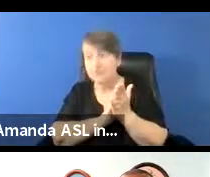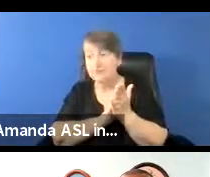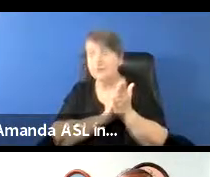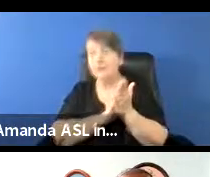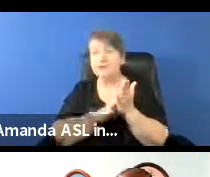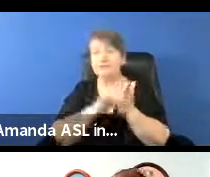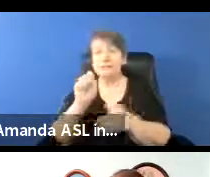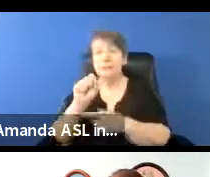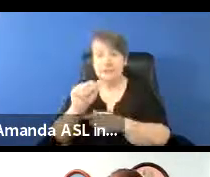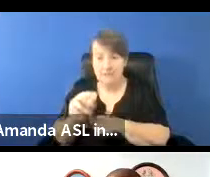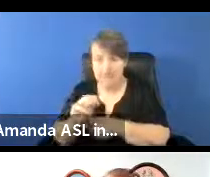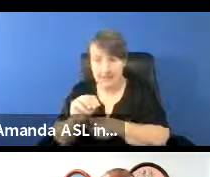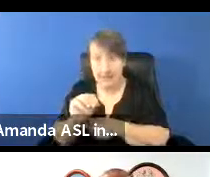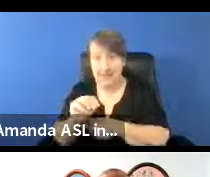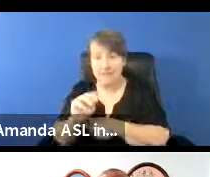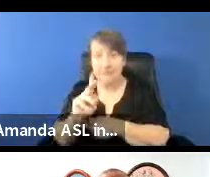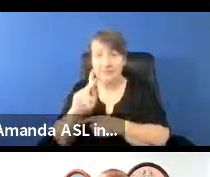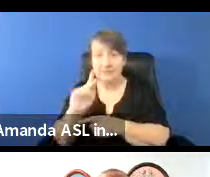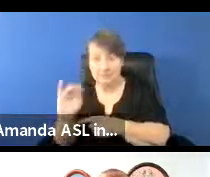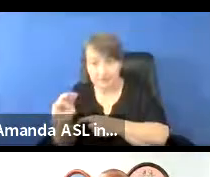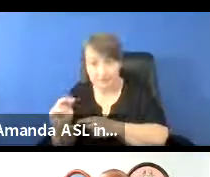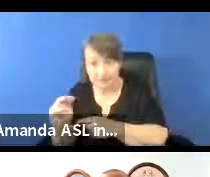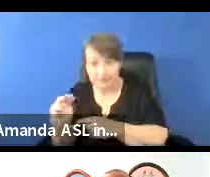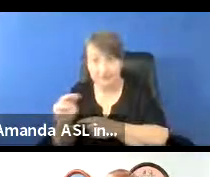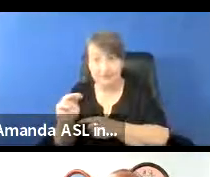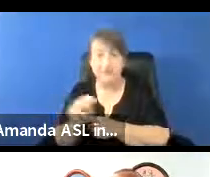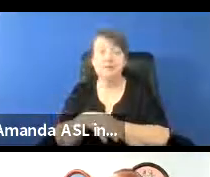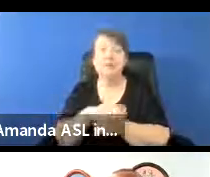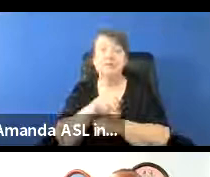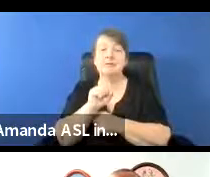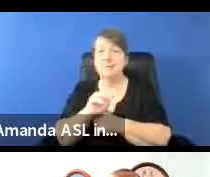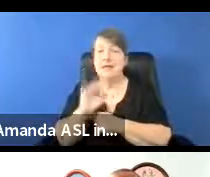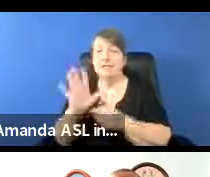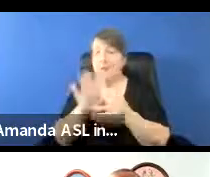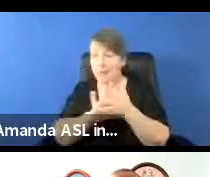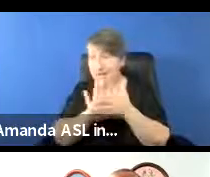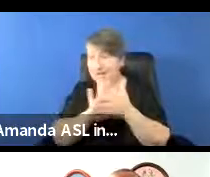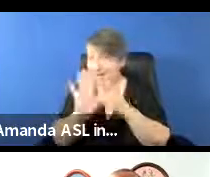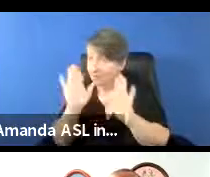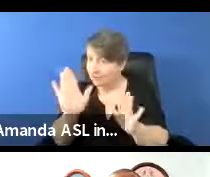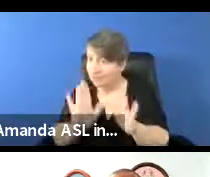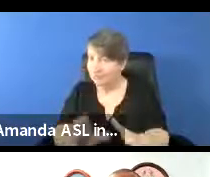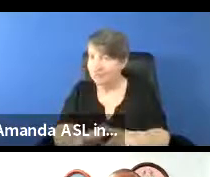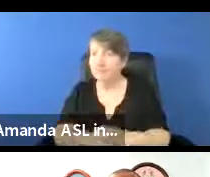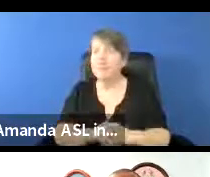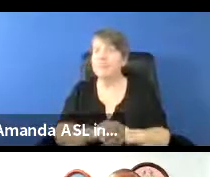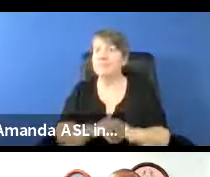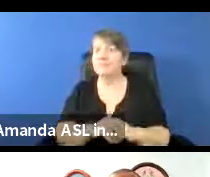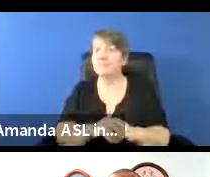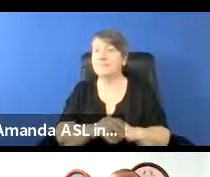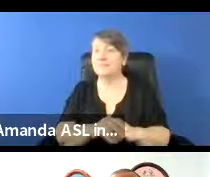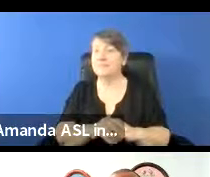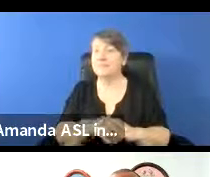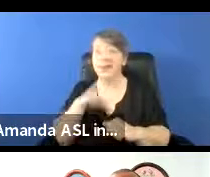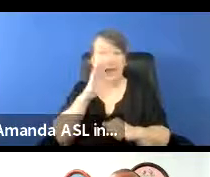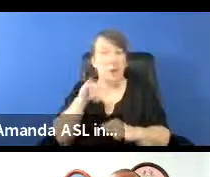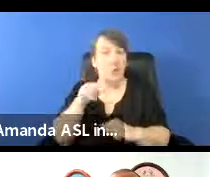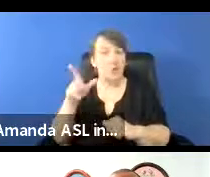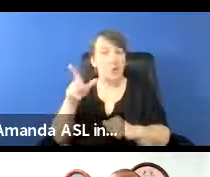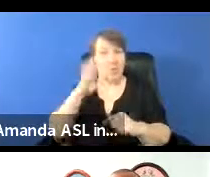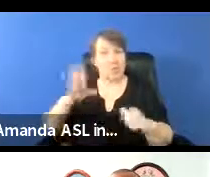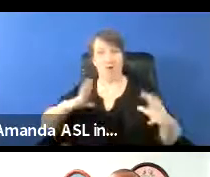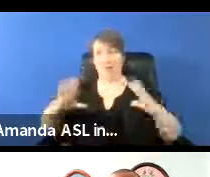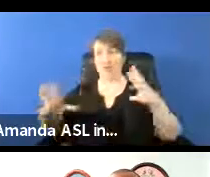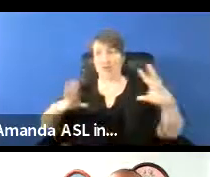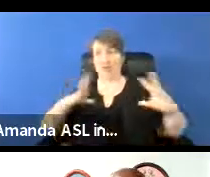Sam Kim. Sam, your video was excellent. And I know you're on your way to Hollywood, so